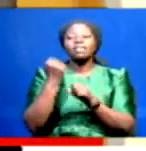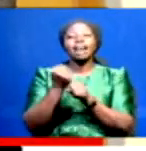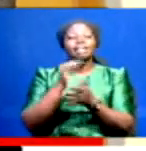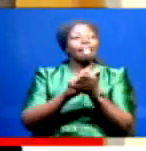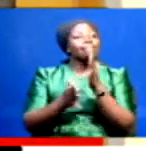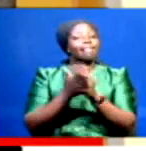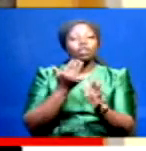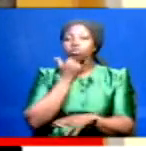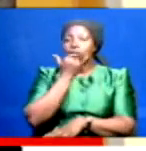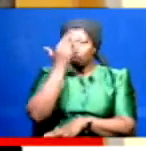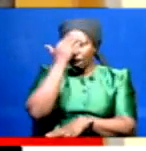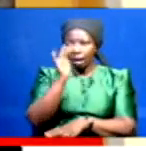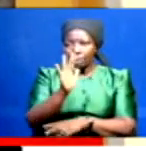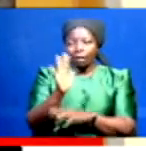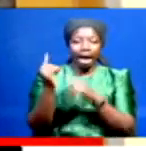his argument is that